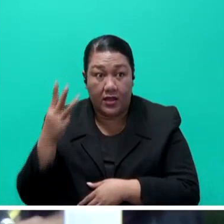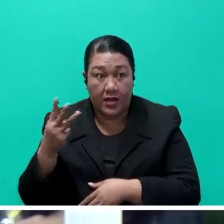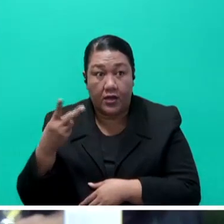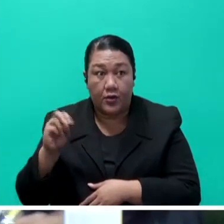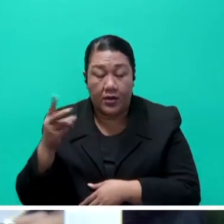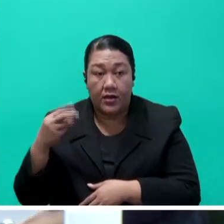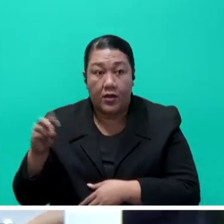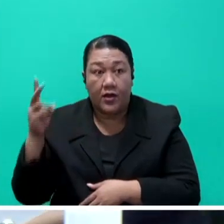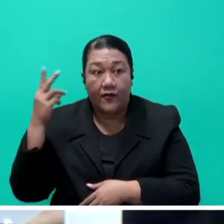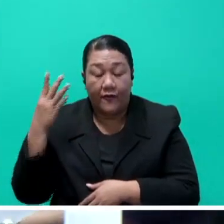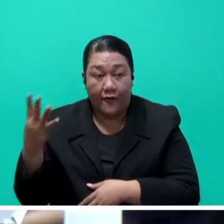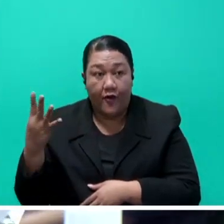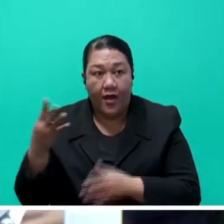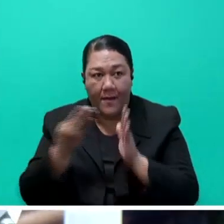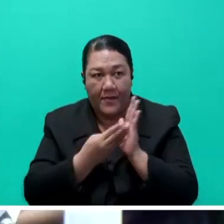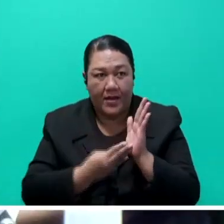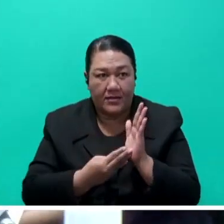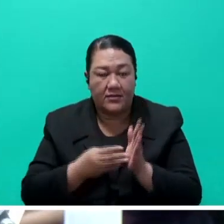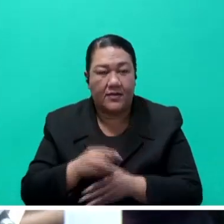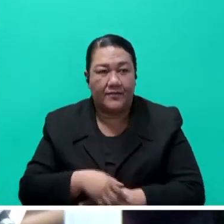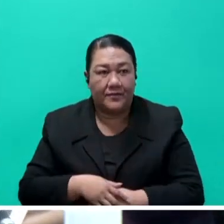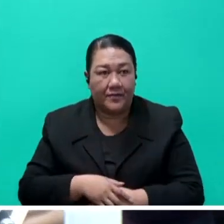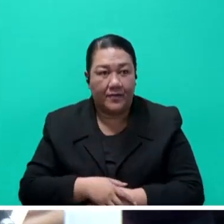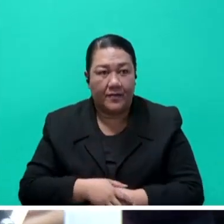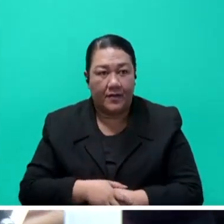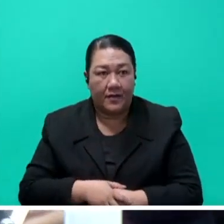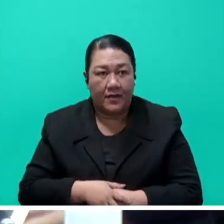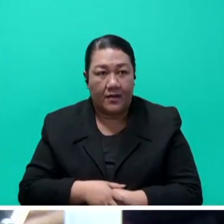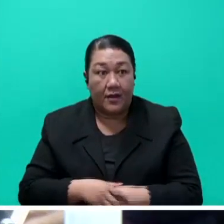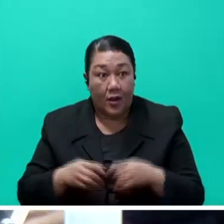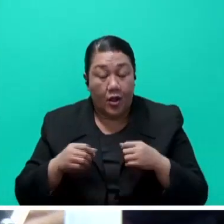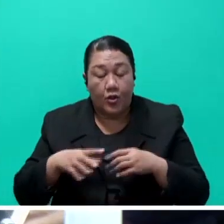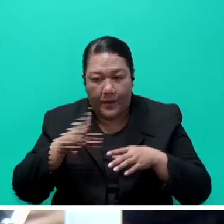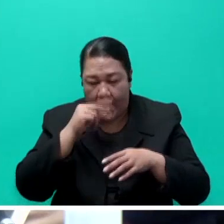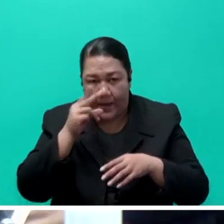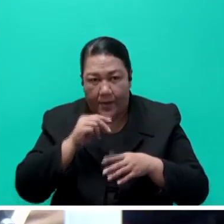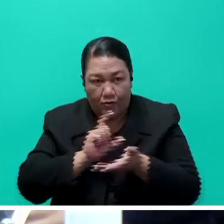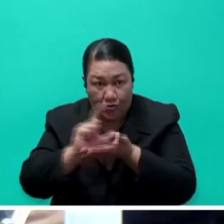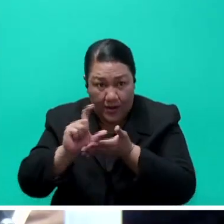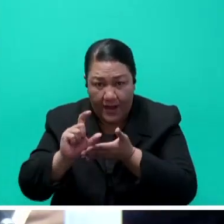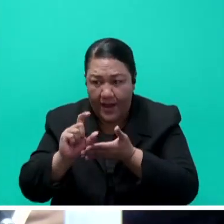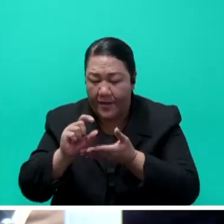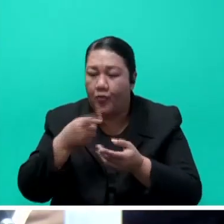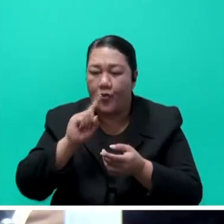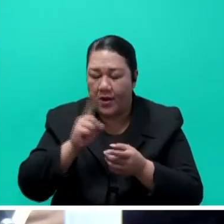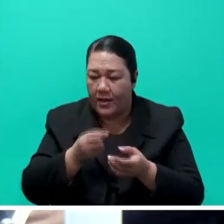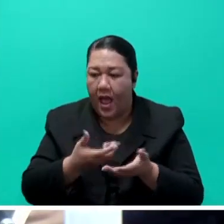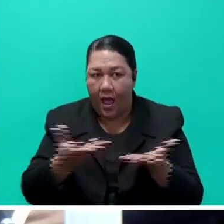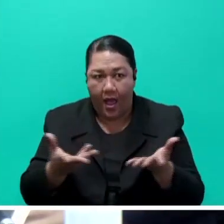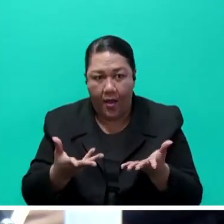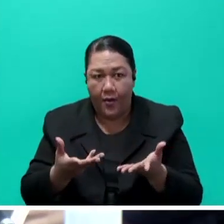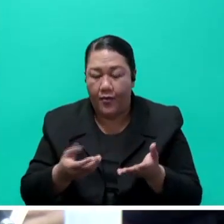2023-2024 budget. We completely comprehend the immense significance of the sugar industry to our